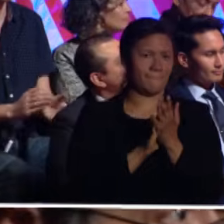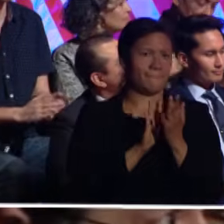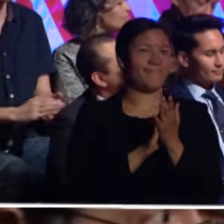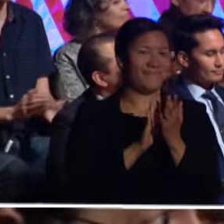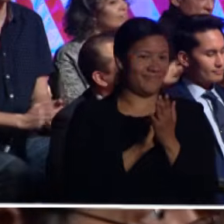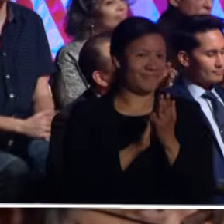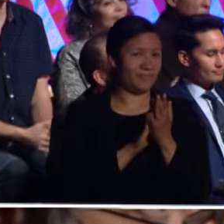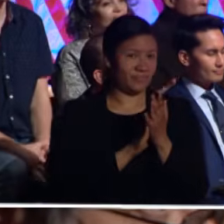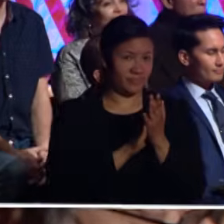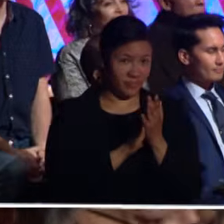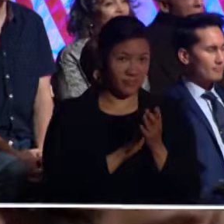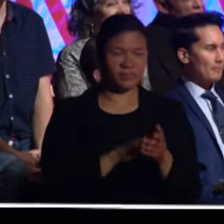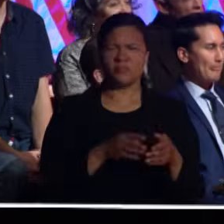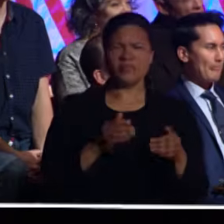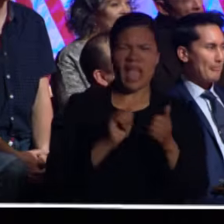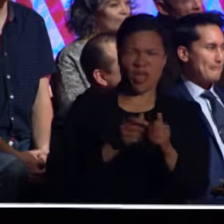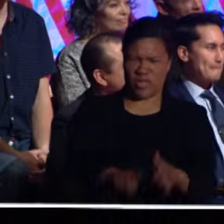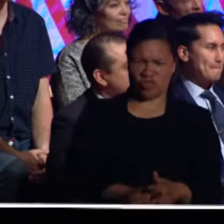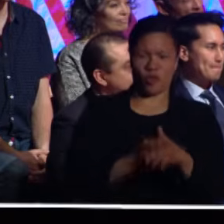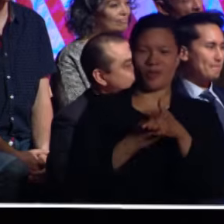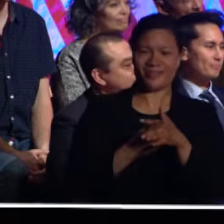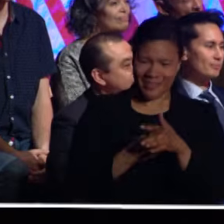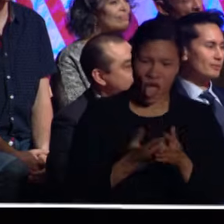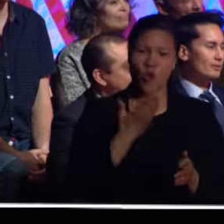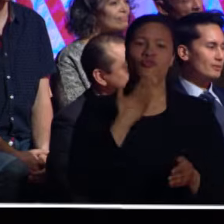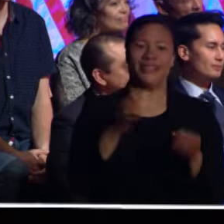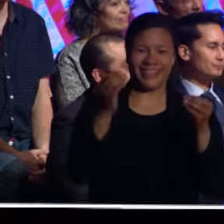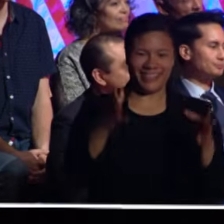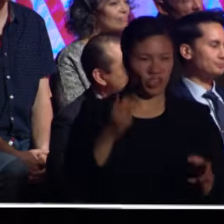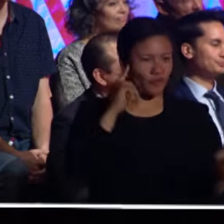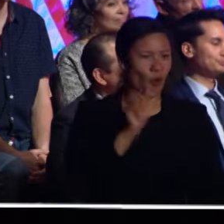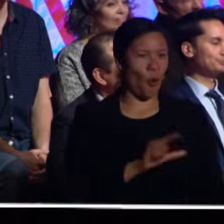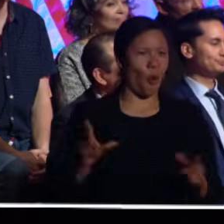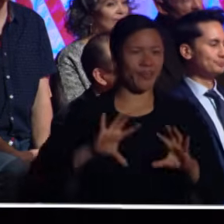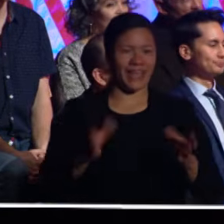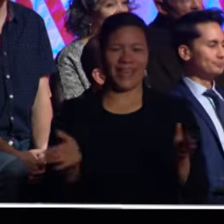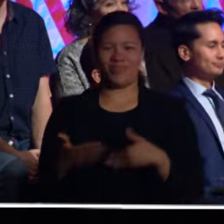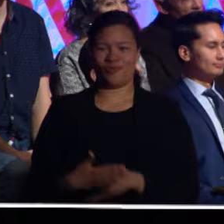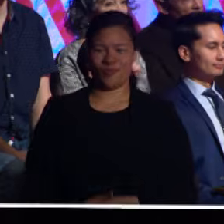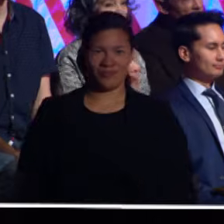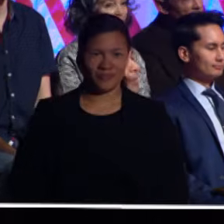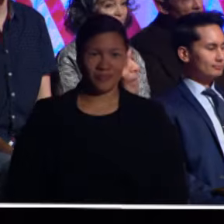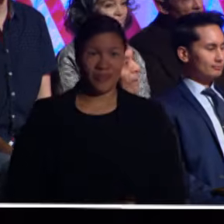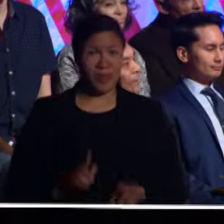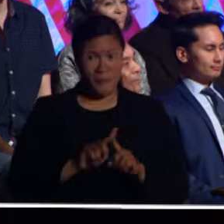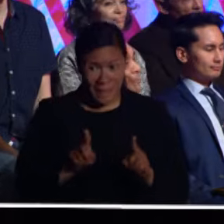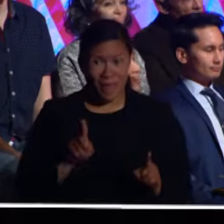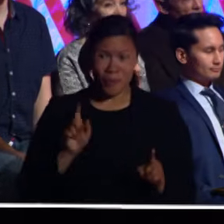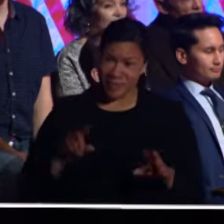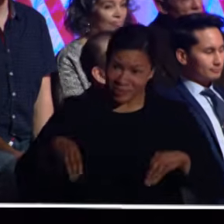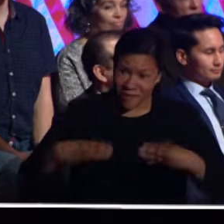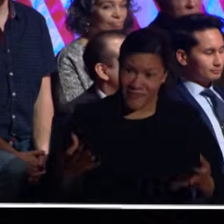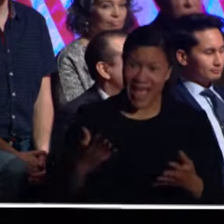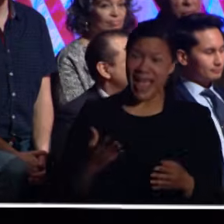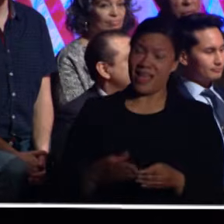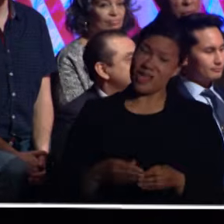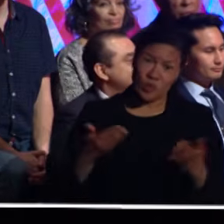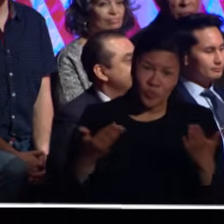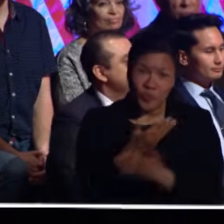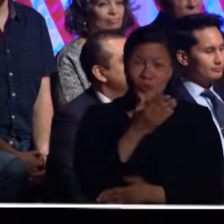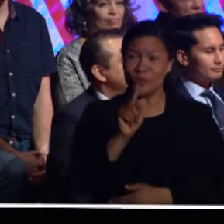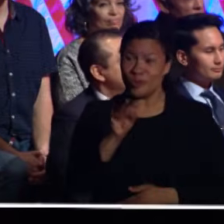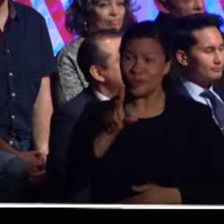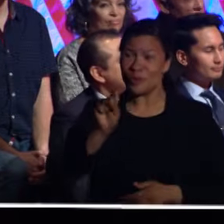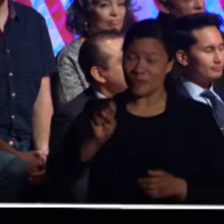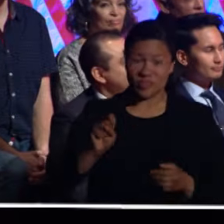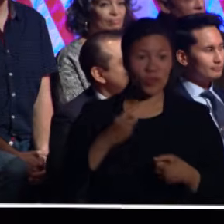We know it starts with a quality teacher in every classroom, but they too need the latest tools to capture our students'